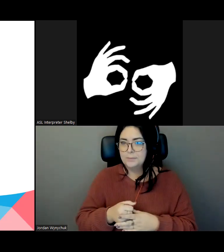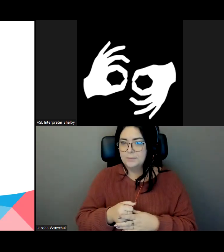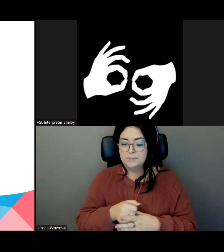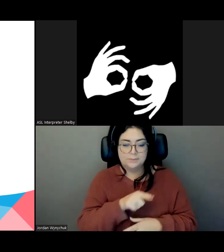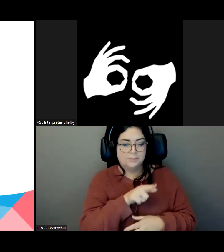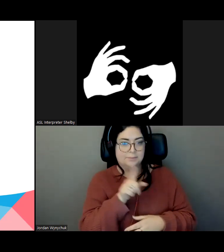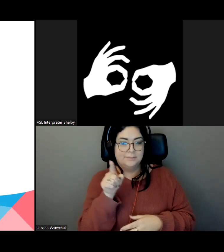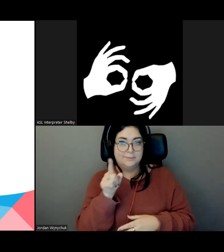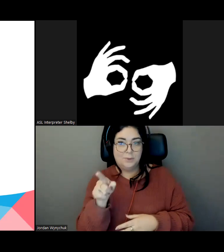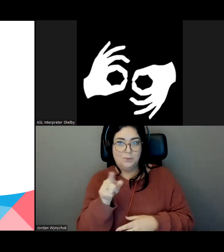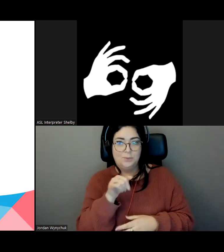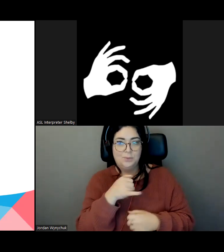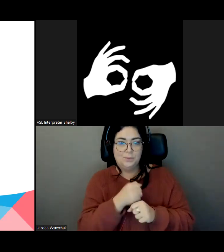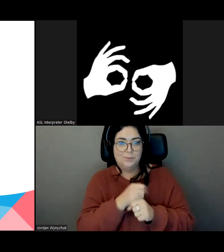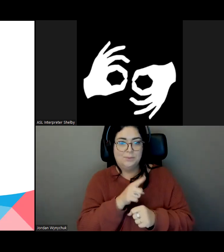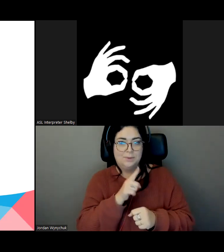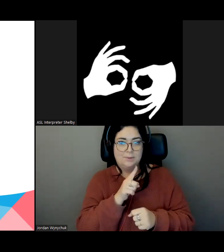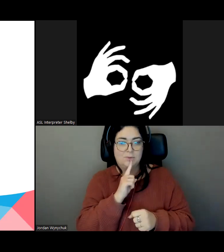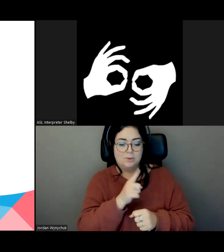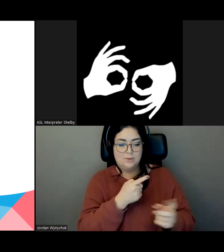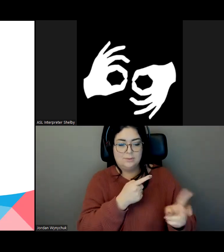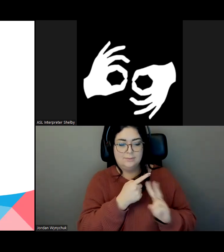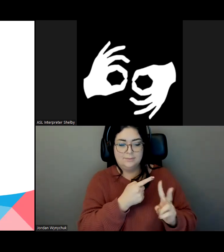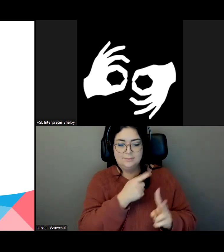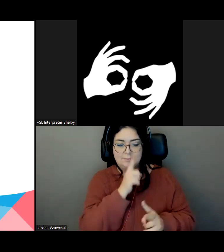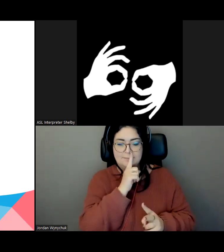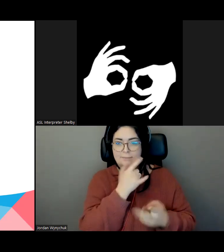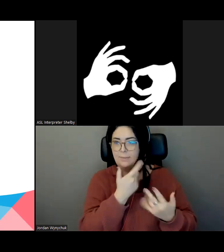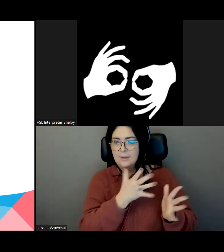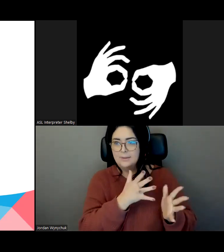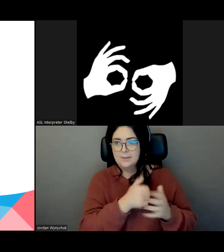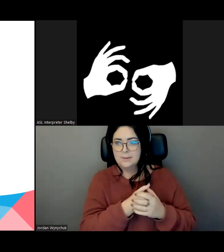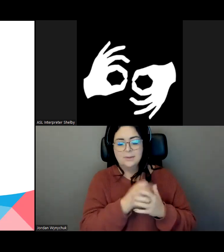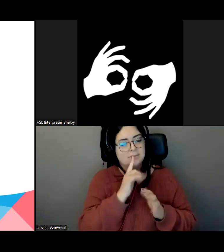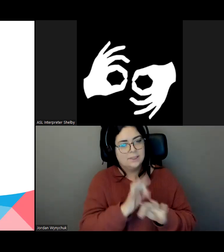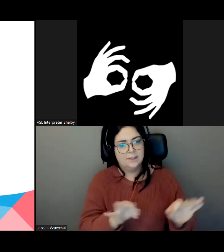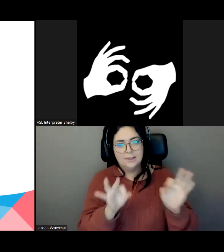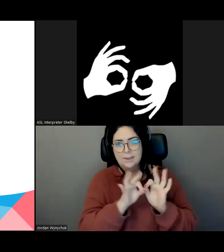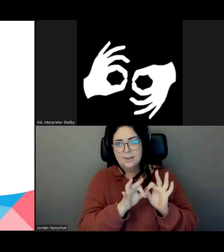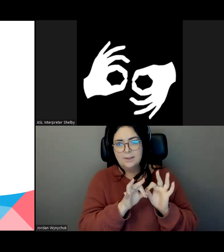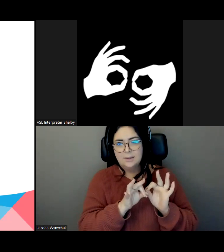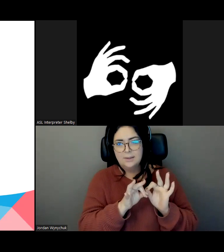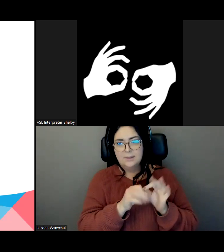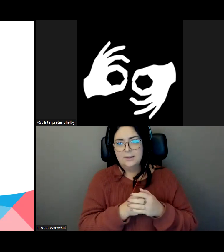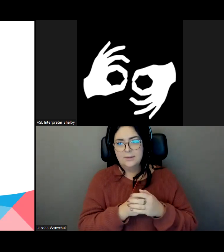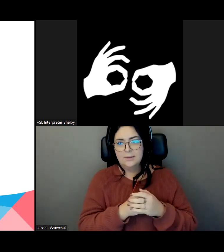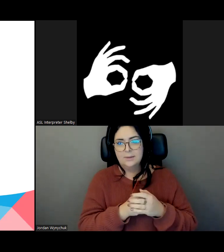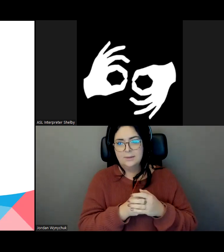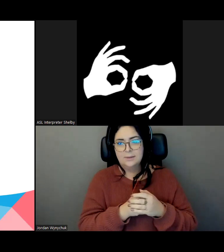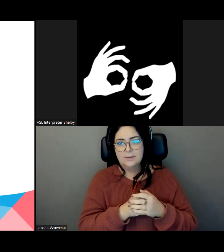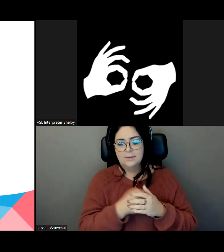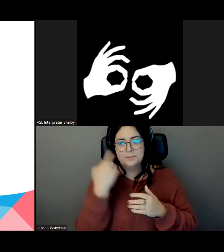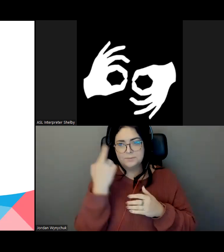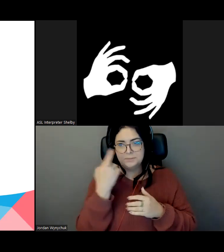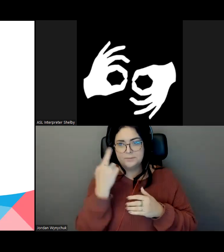make sure that it stays between you and that person. That's so important. And the reason